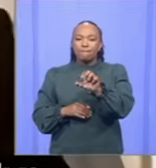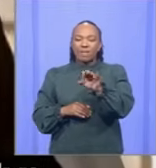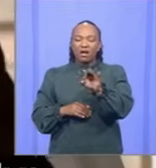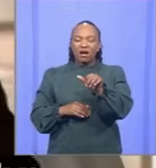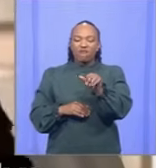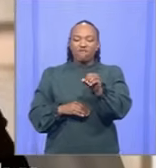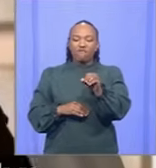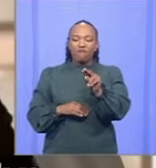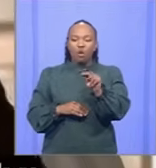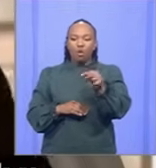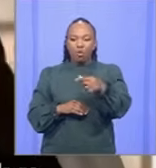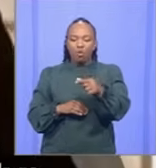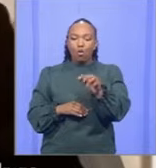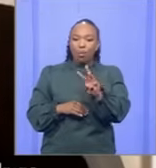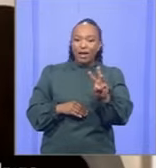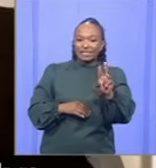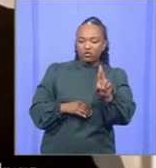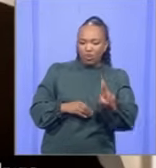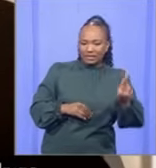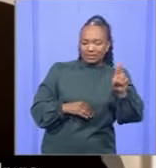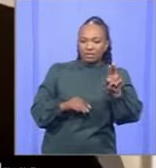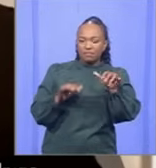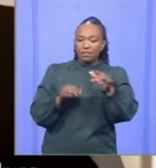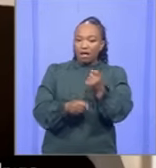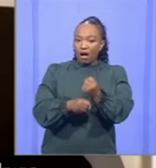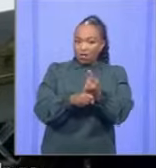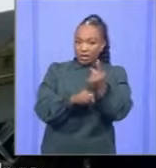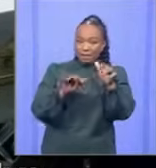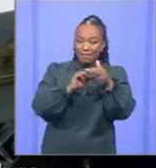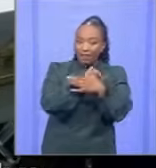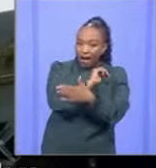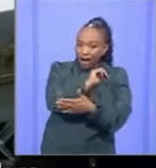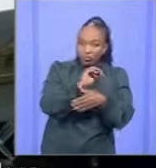of Gauteng, and I know the people of the country.